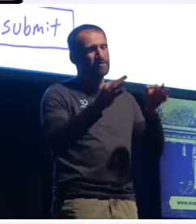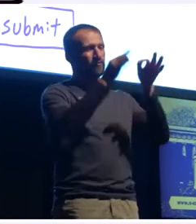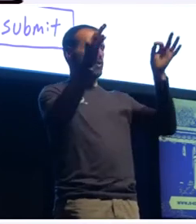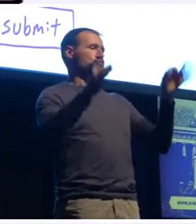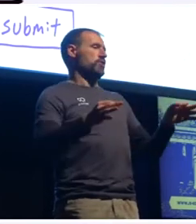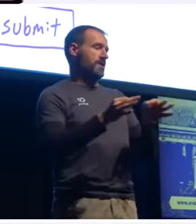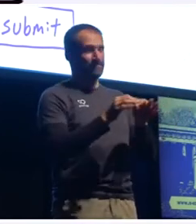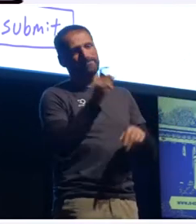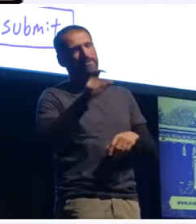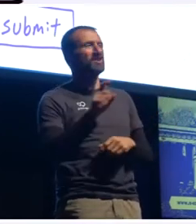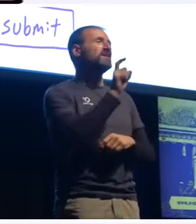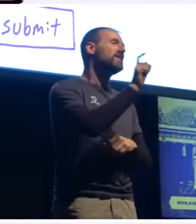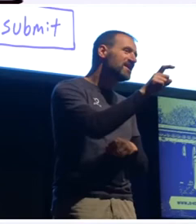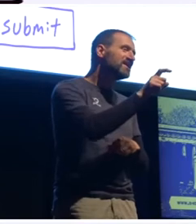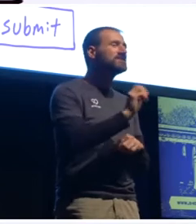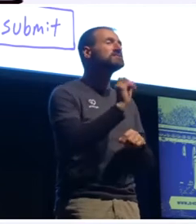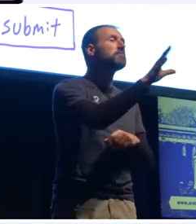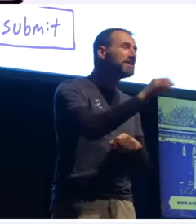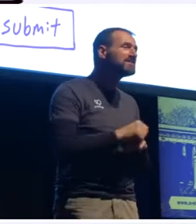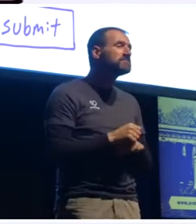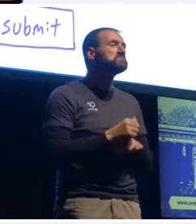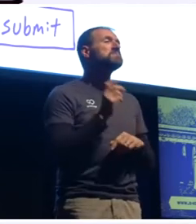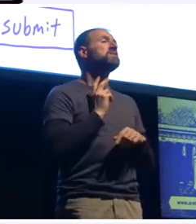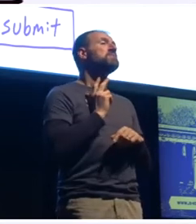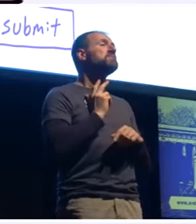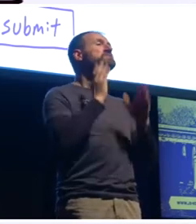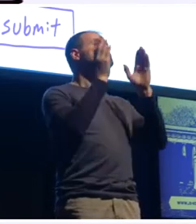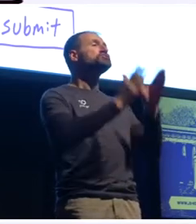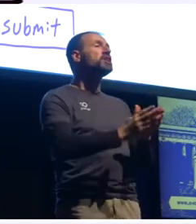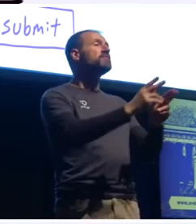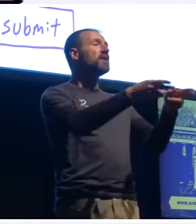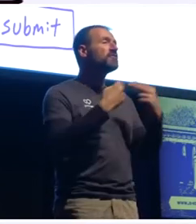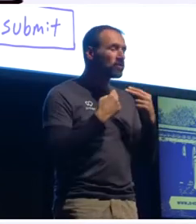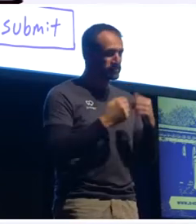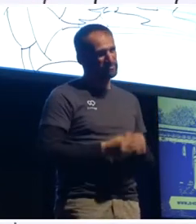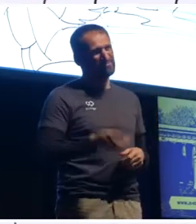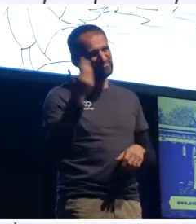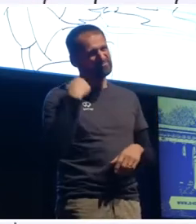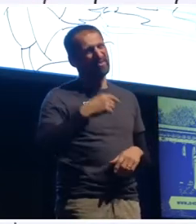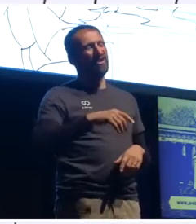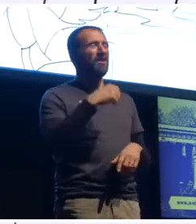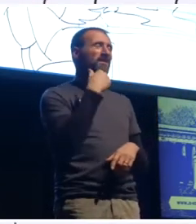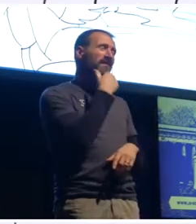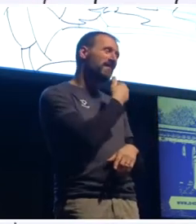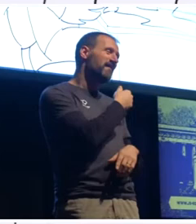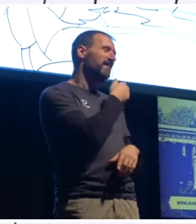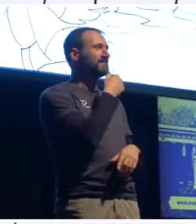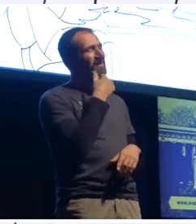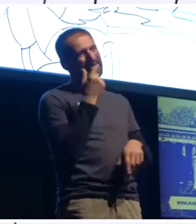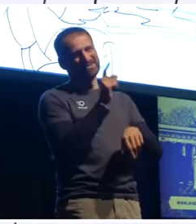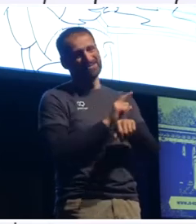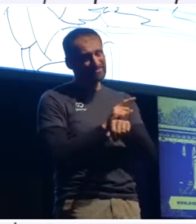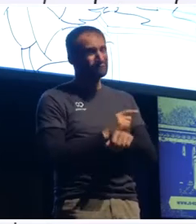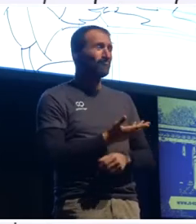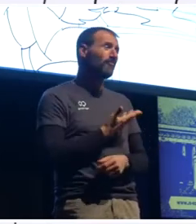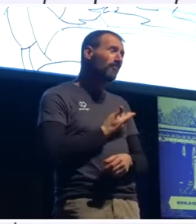clicking submit on them, sending things to a server, and waiting for a server response. It was very boring times. Poor web developer.